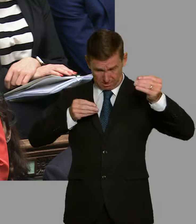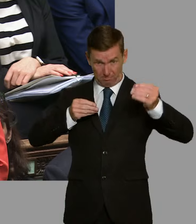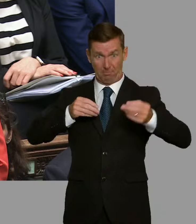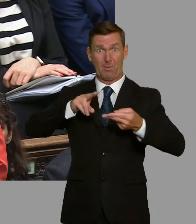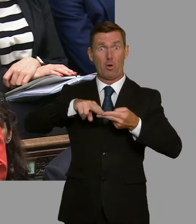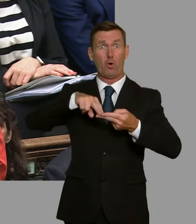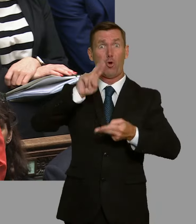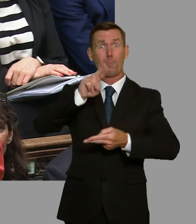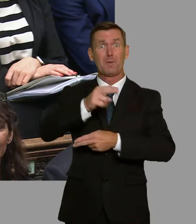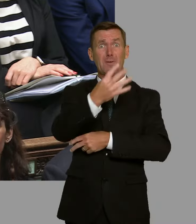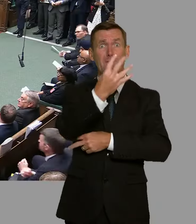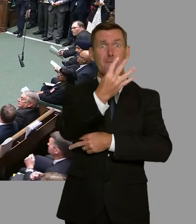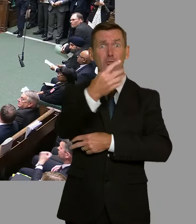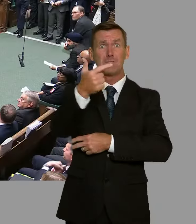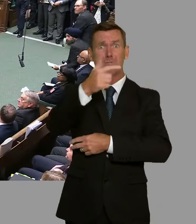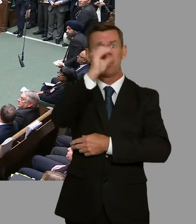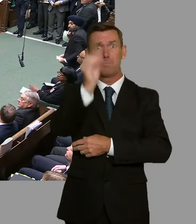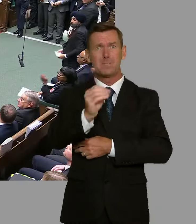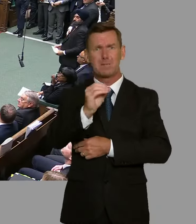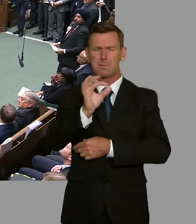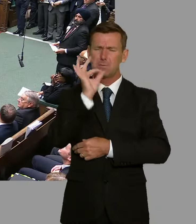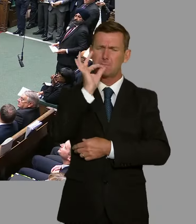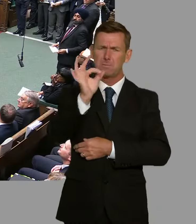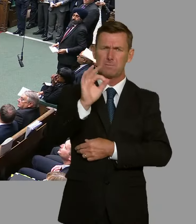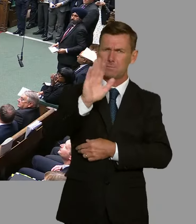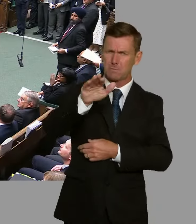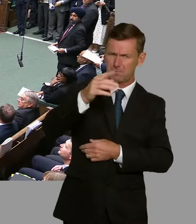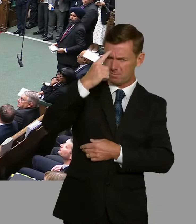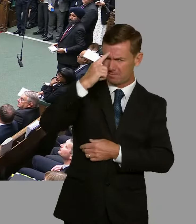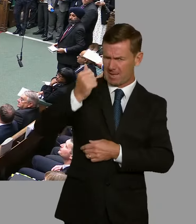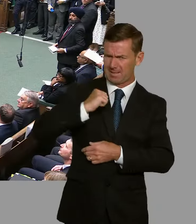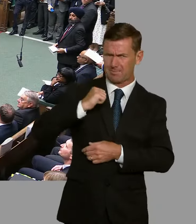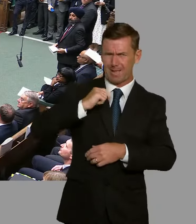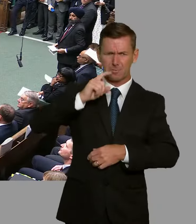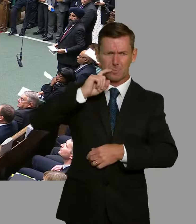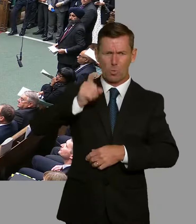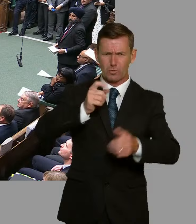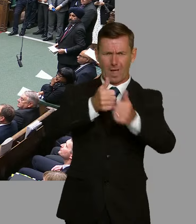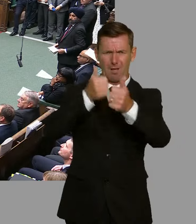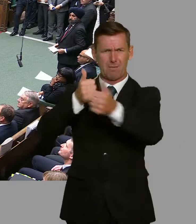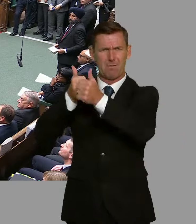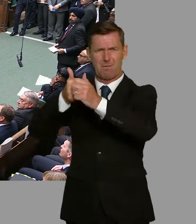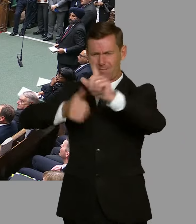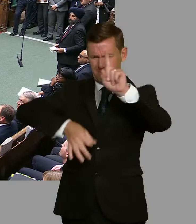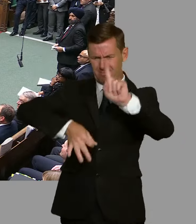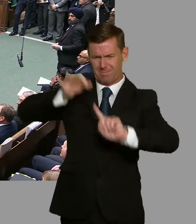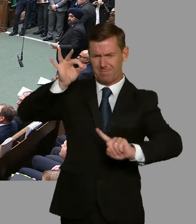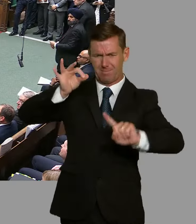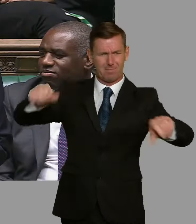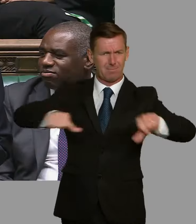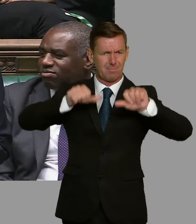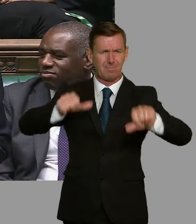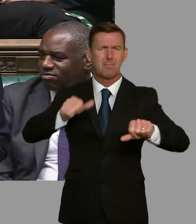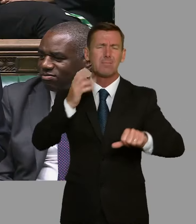waterways cleaned up for good? Well, can I share her anger and frustration at the broken water system that we inherited, with